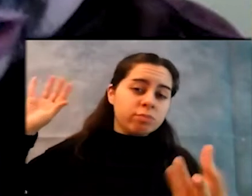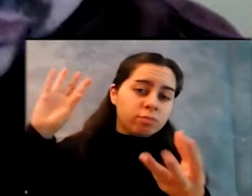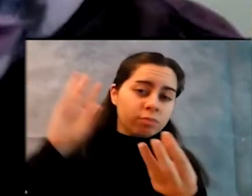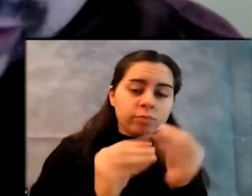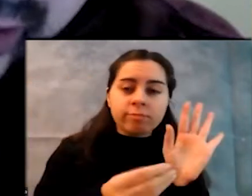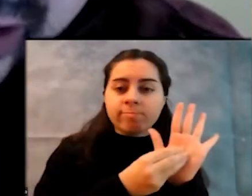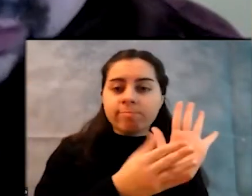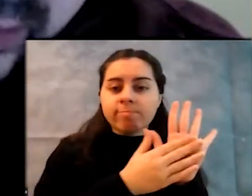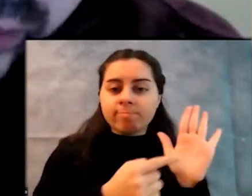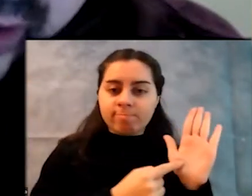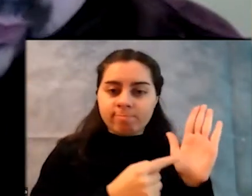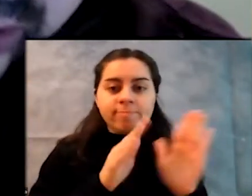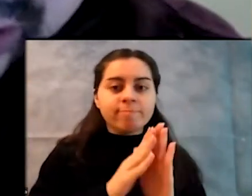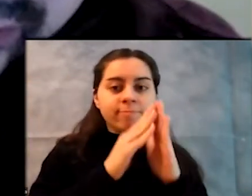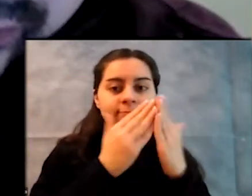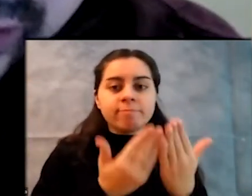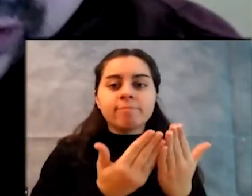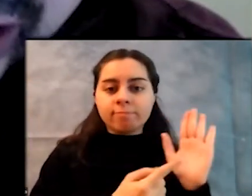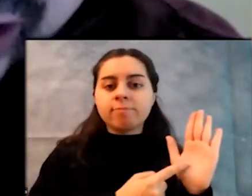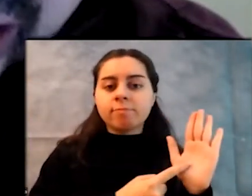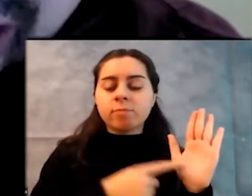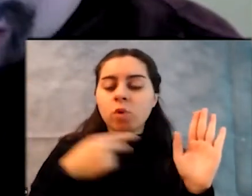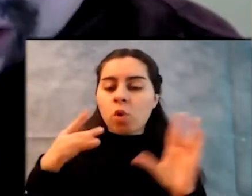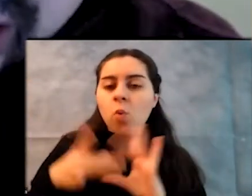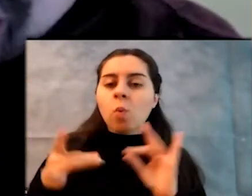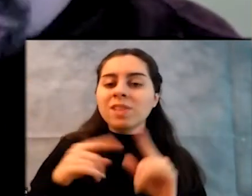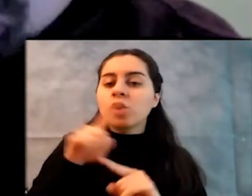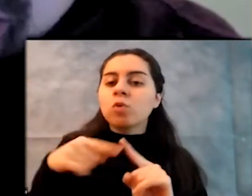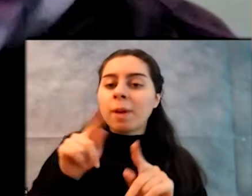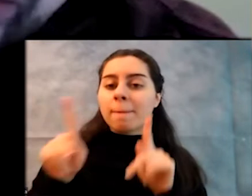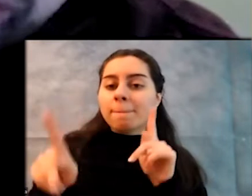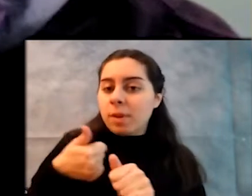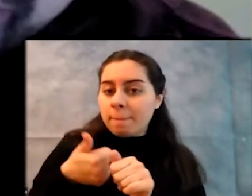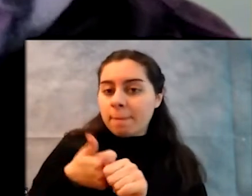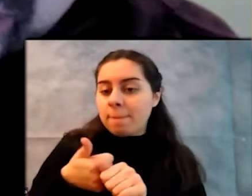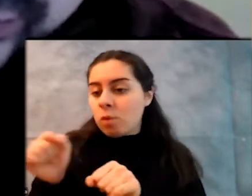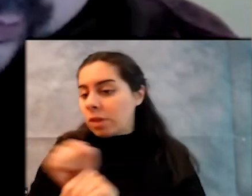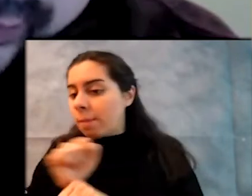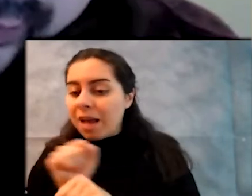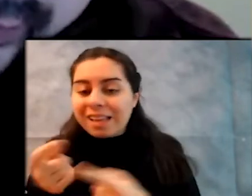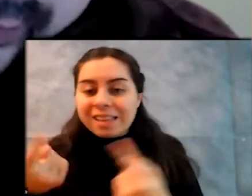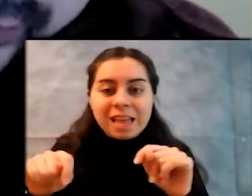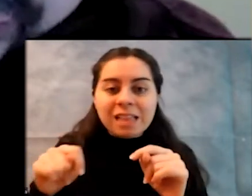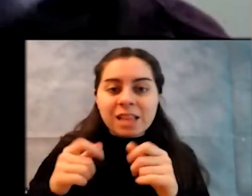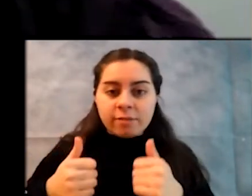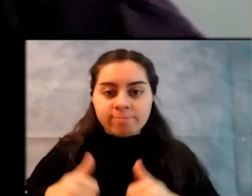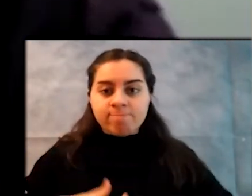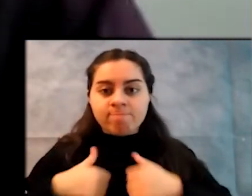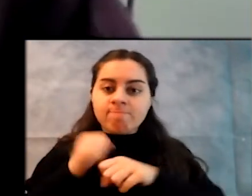long aftermath as people waited for relief and aid that rarely arrived.